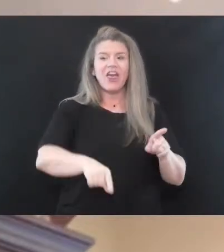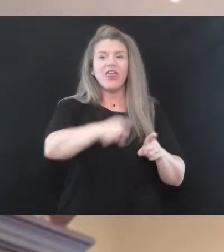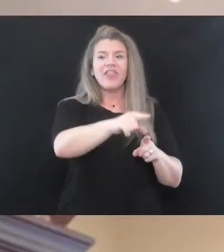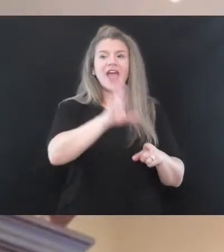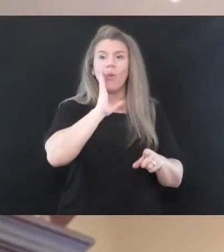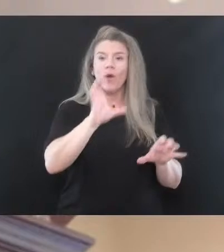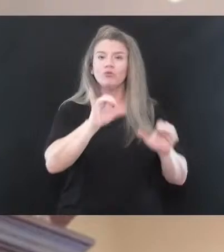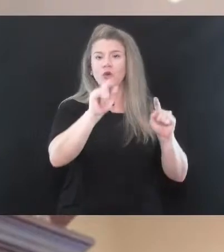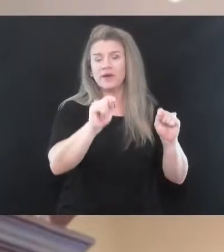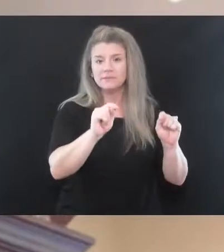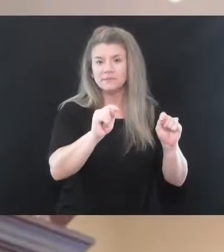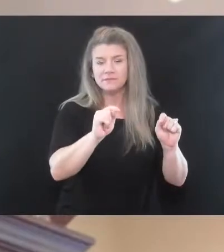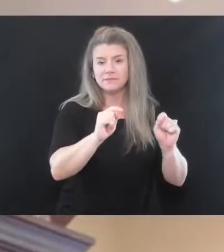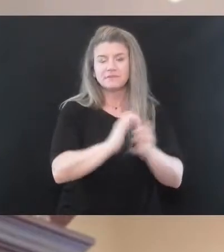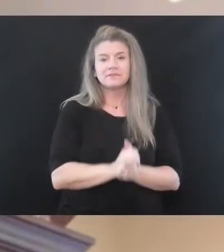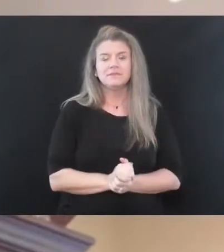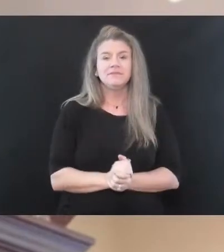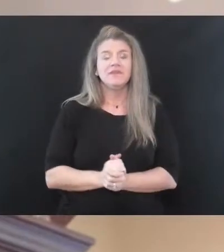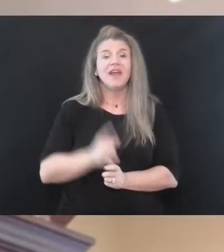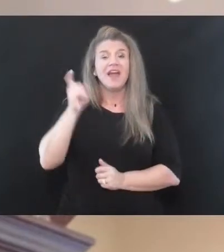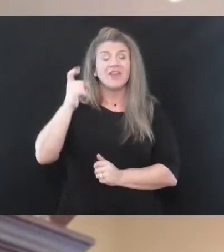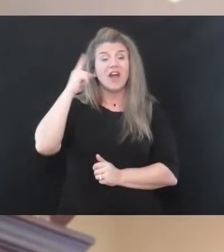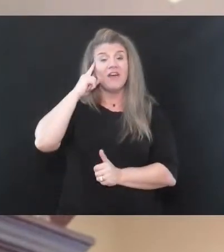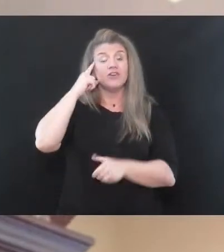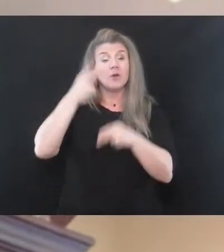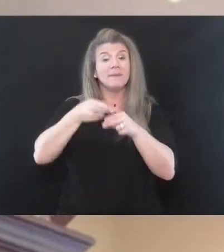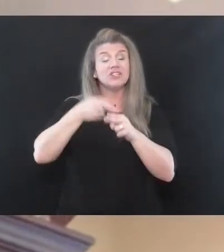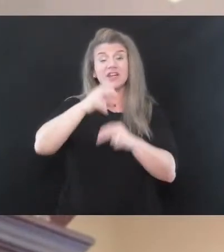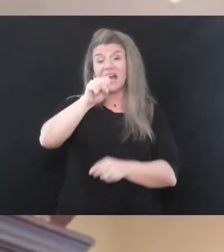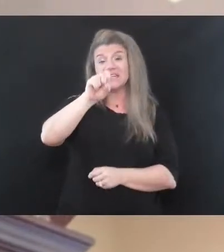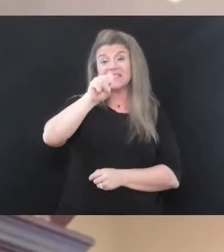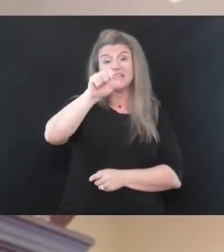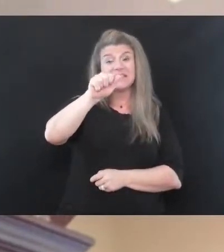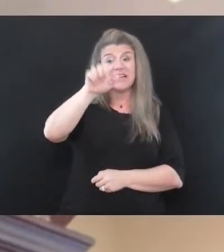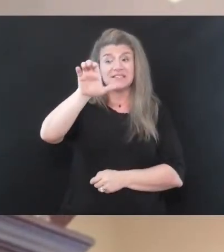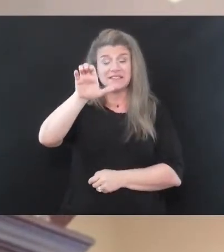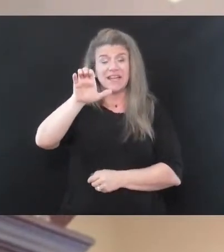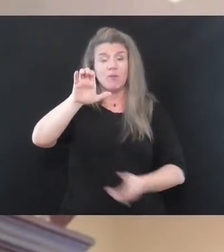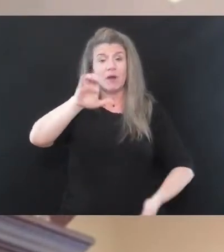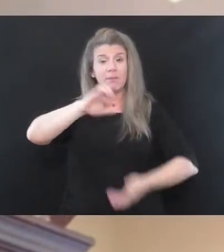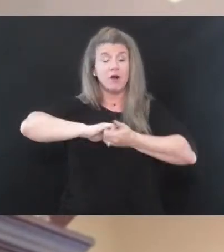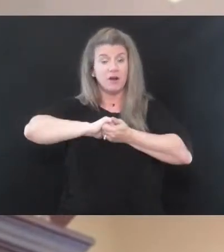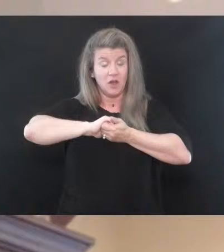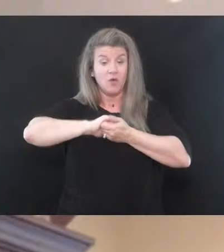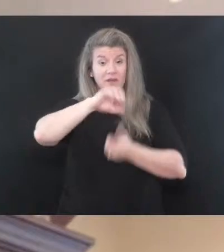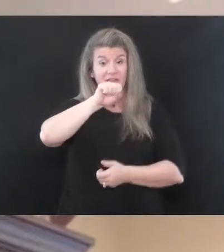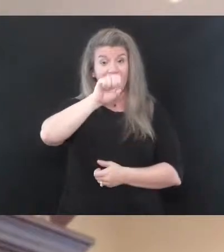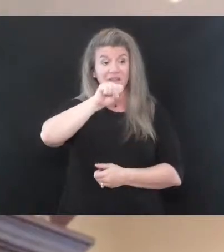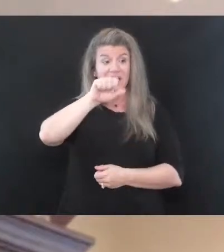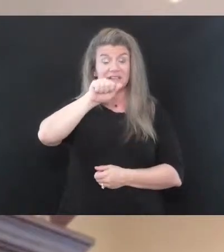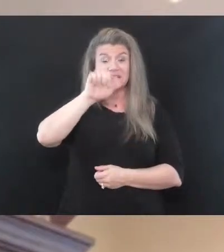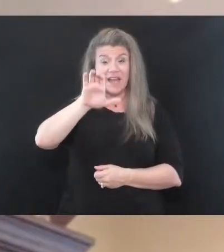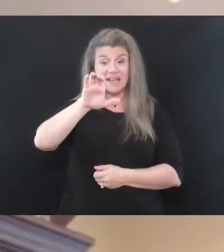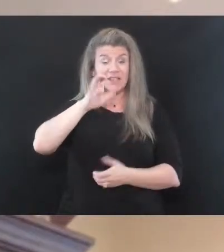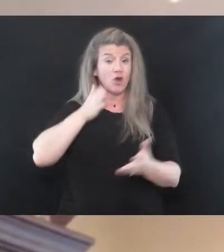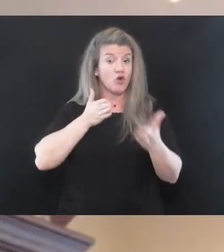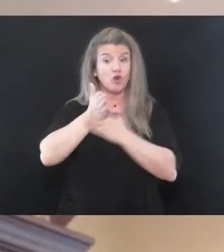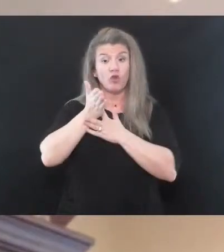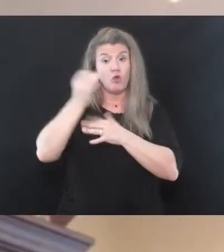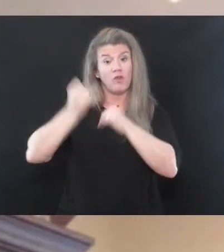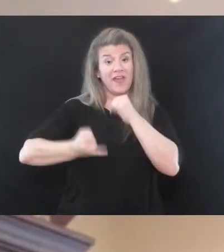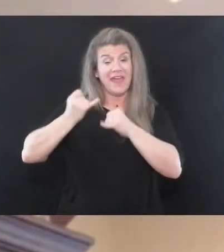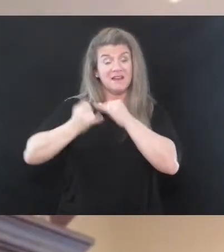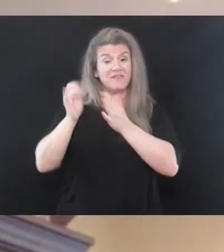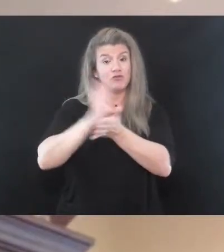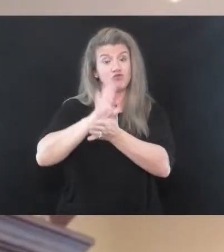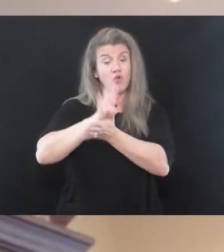the vaccine. The governor mentioned the SSAC. We're going to be partnered with the SSAC all the way through the end of the